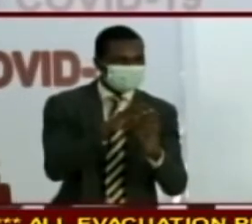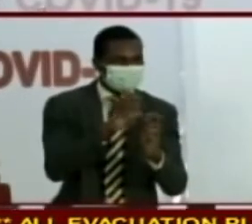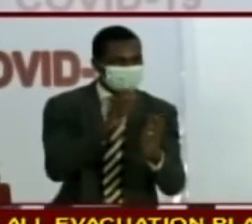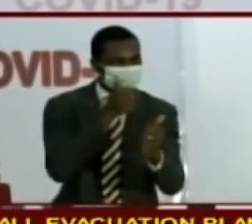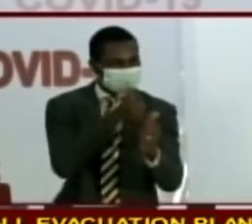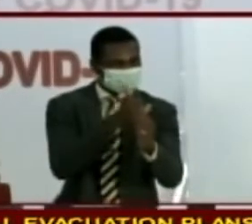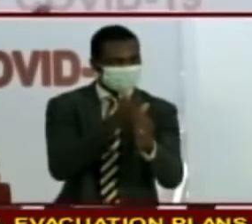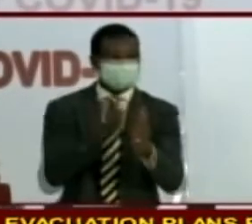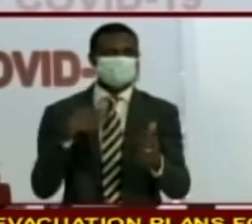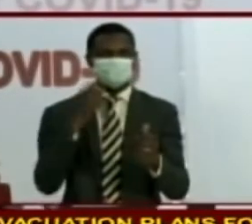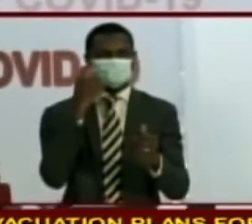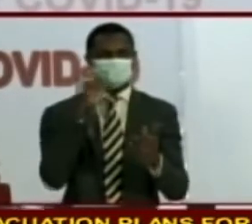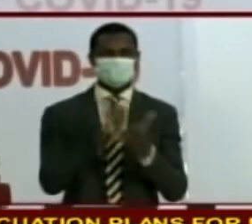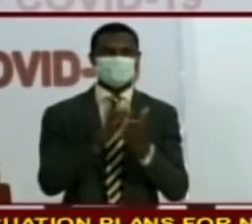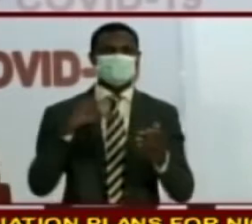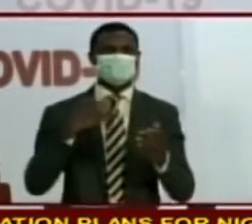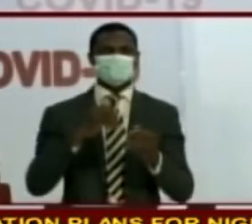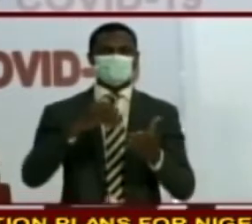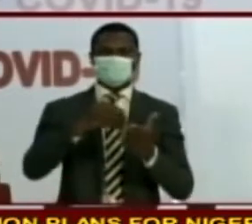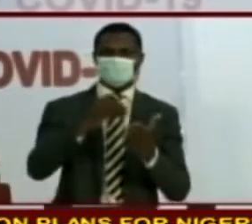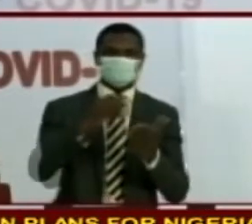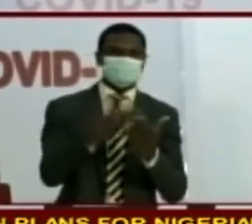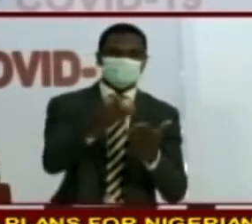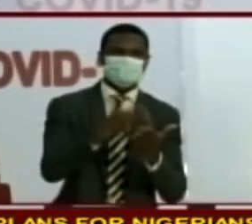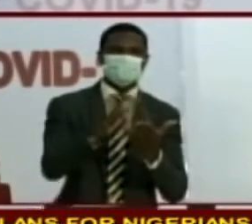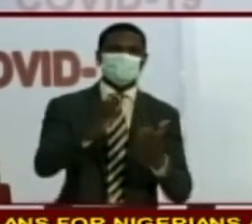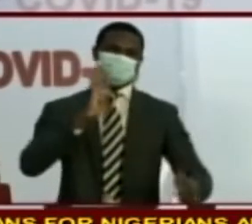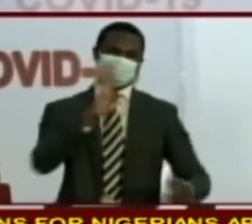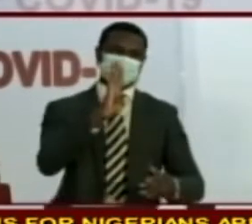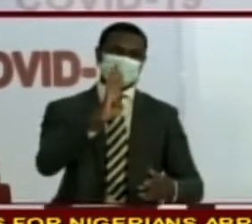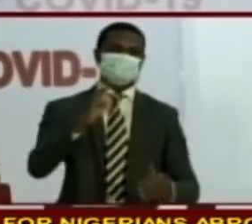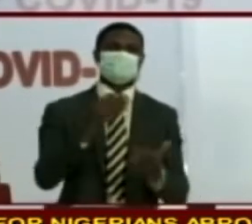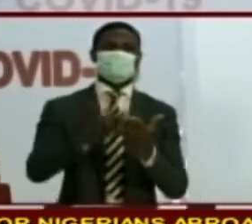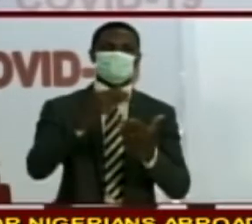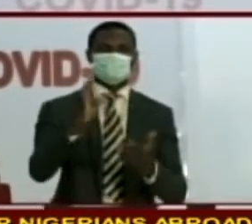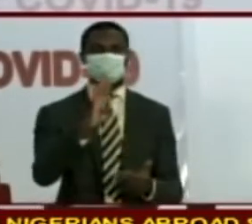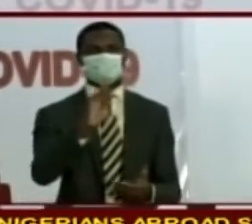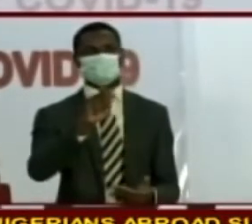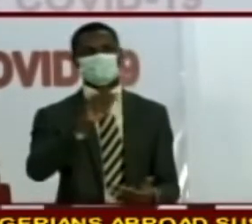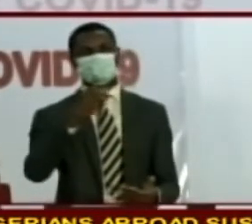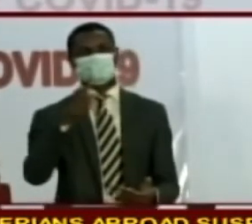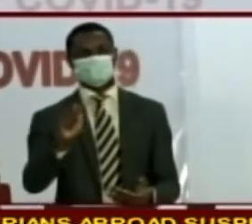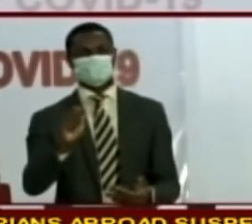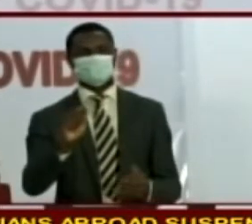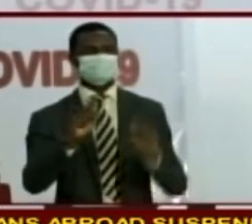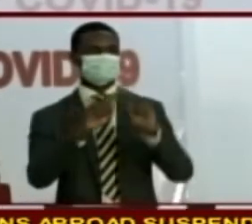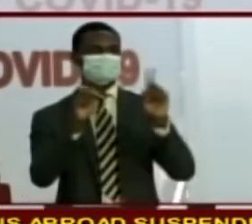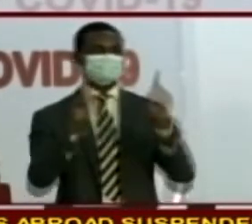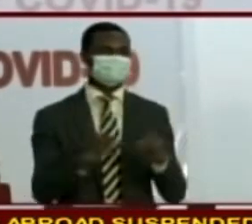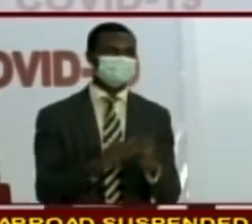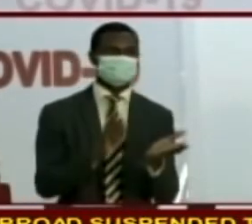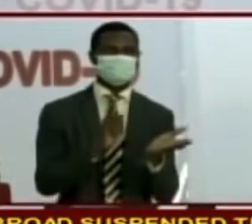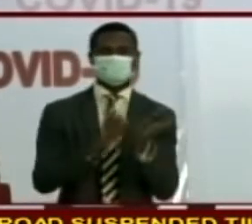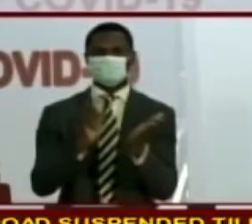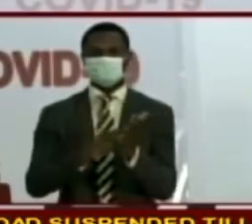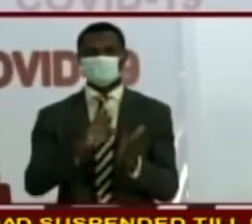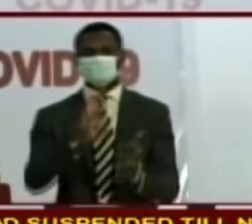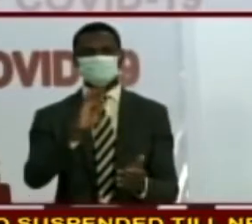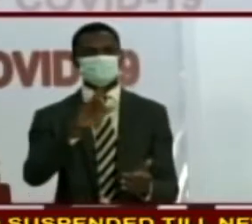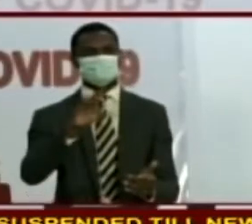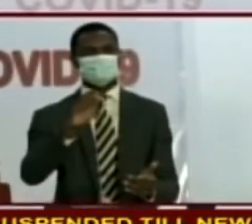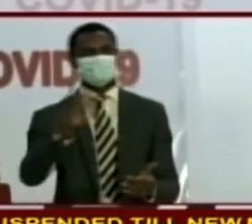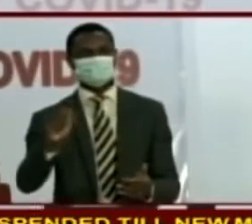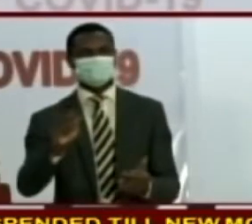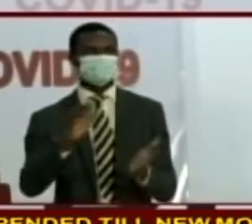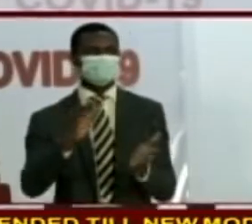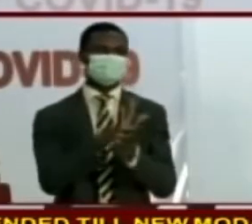spend billions and billions of naira in buying ballot boxes, in printing ballot papers for all forms of